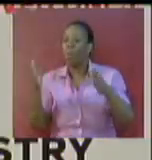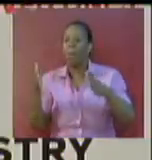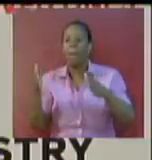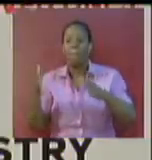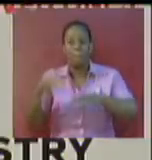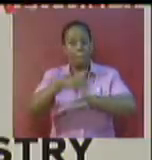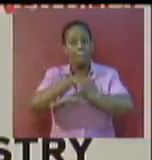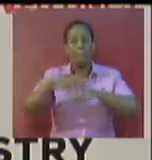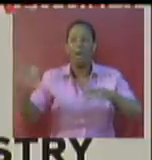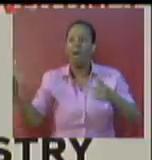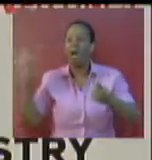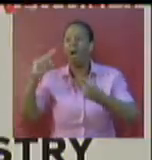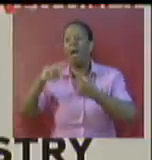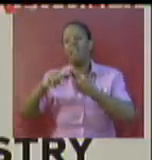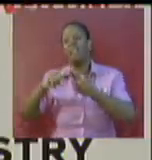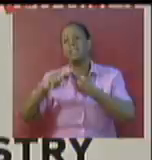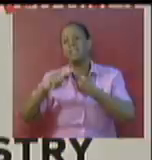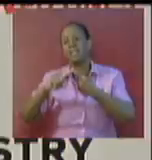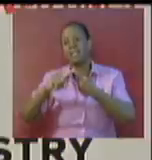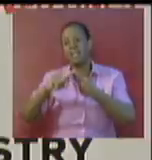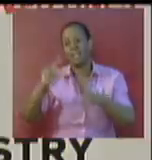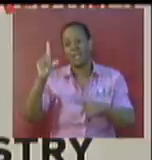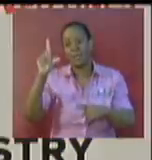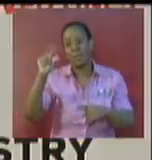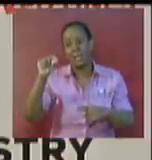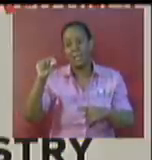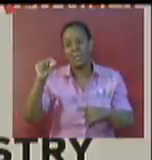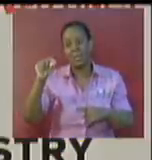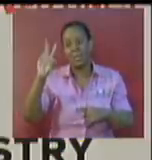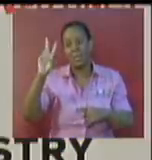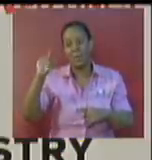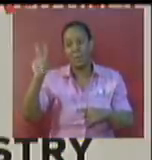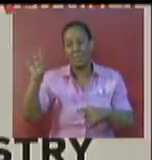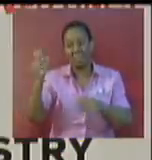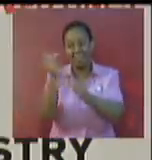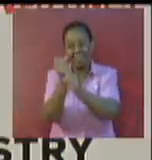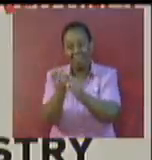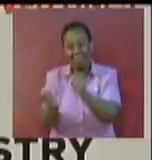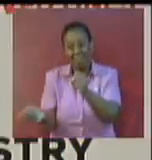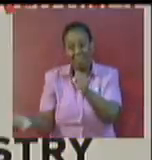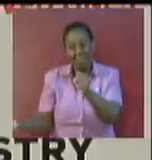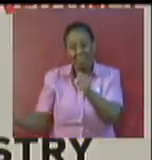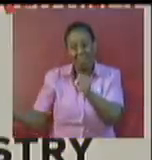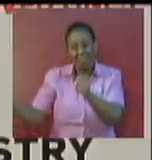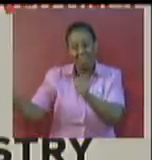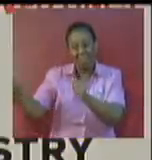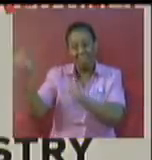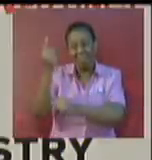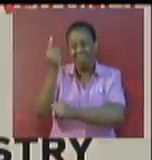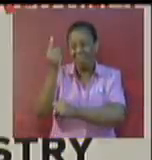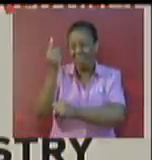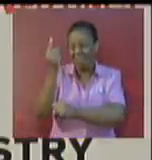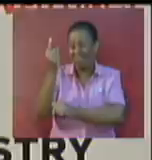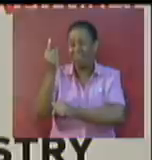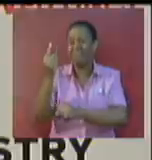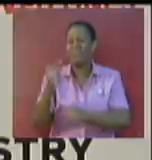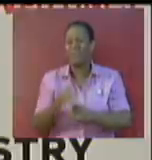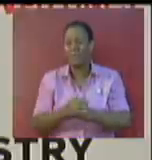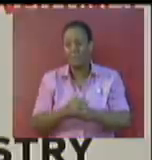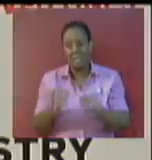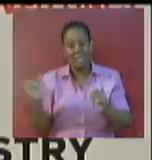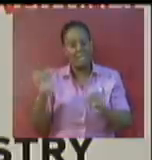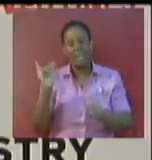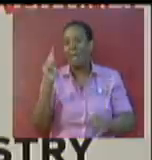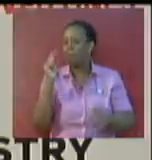there's closures of borders occurring all over the world to try to keep the variant out. As you know, our borders remain closed, and we heighten our quarantine alert as